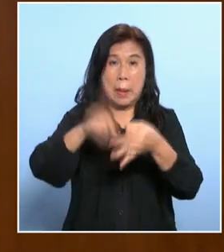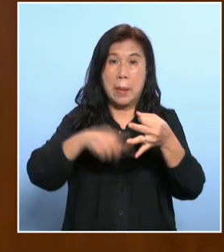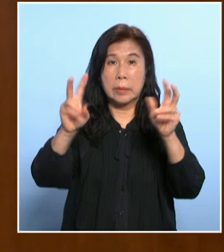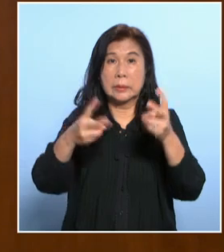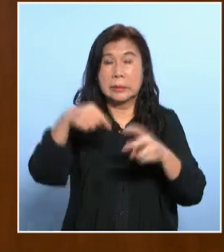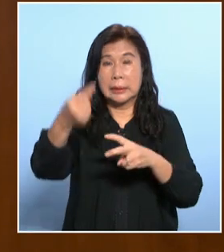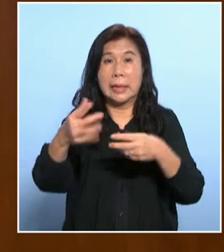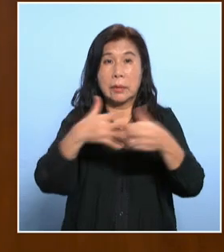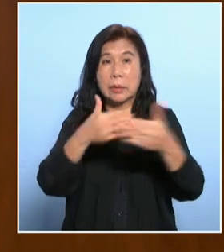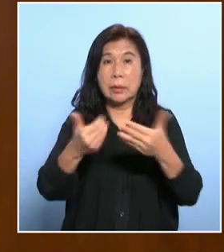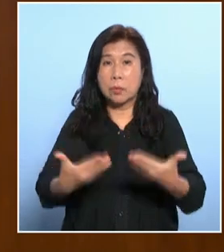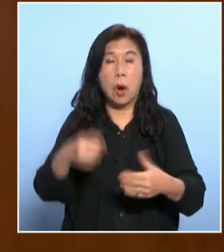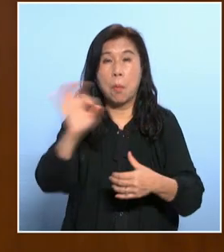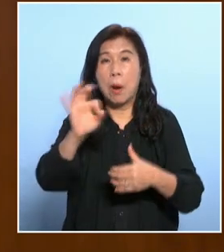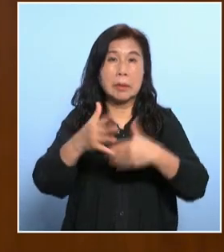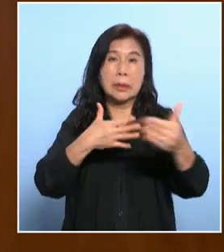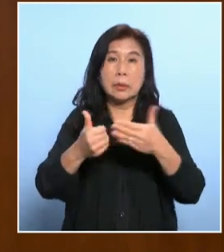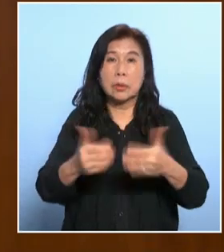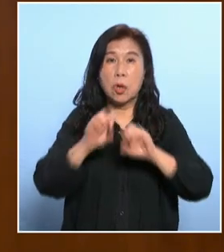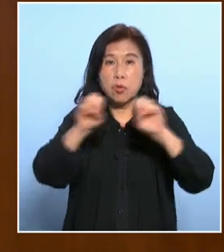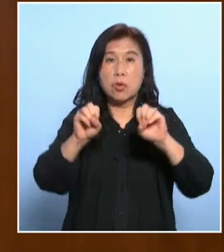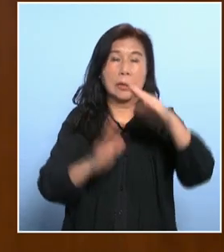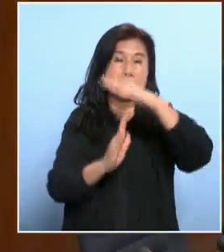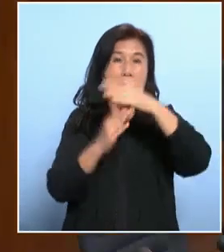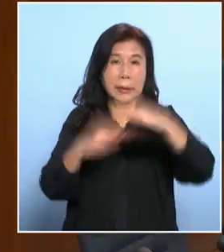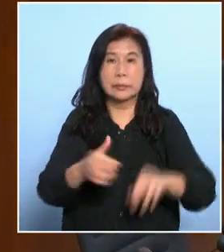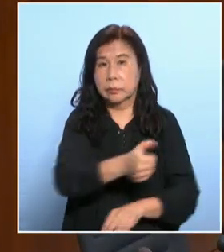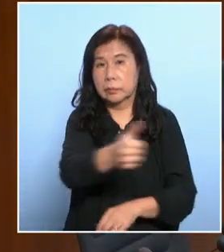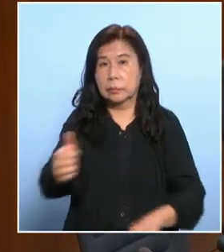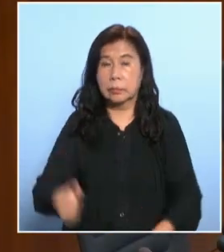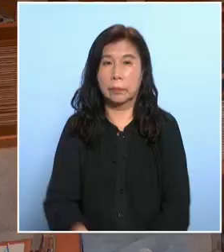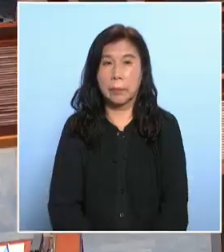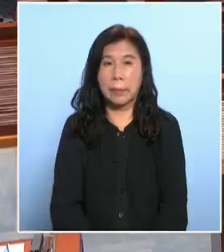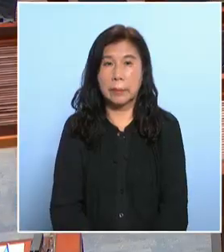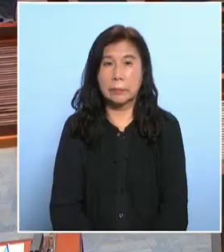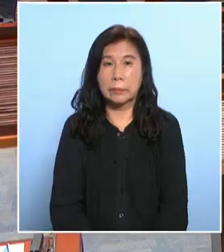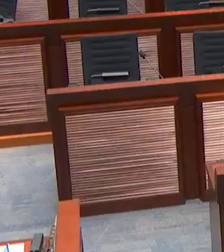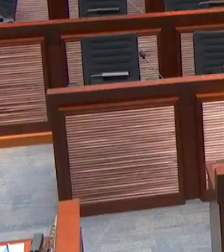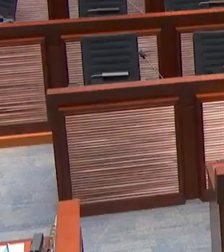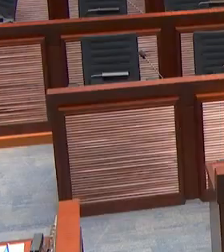Last item, any other business? We don't have any. The meeting is adjourned. Thank you.